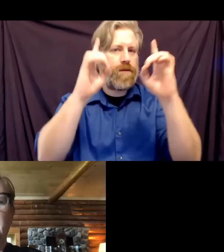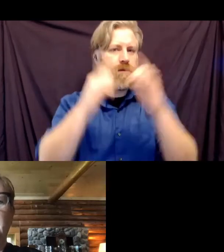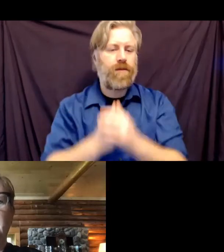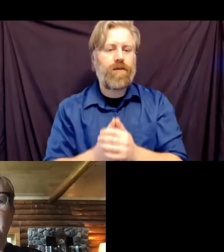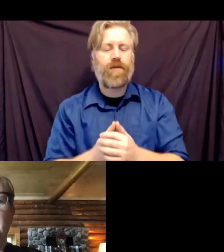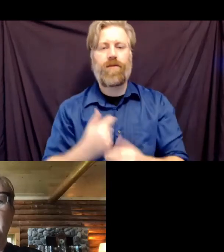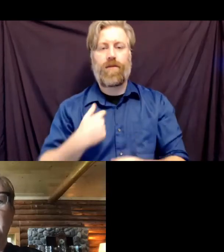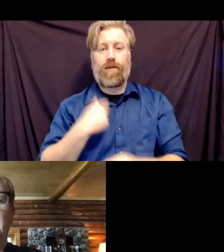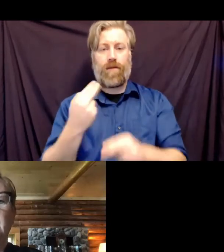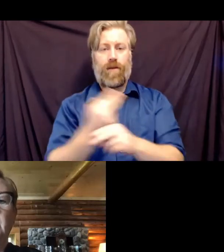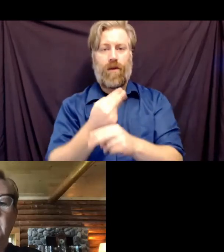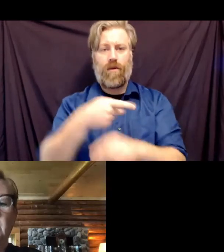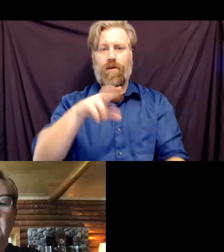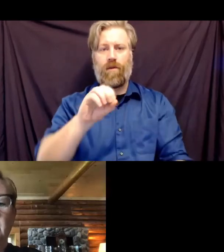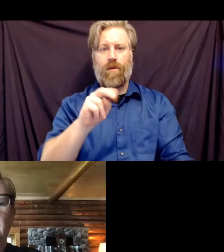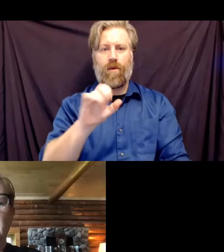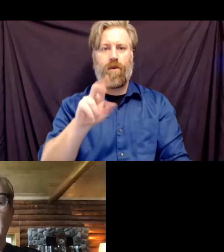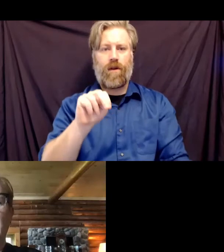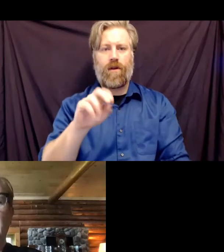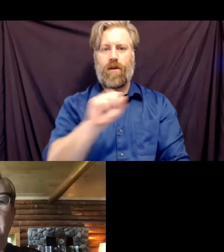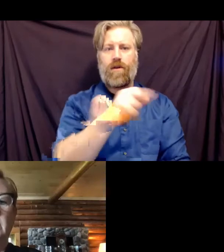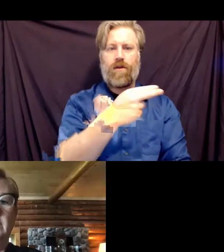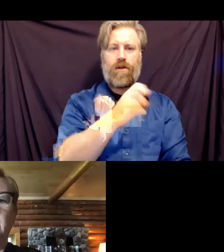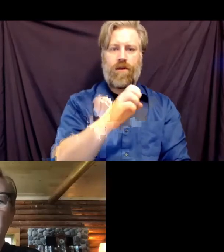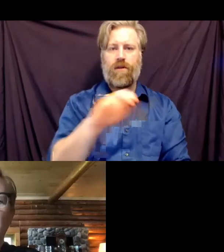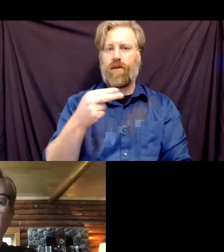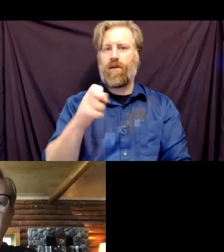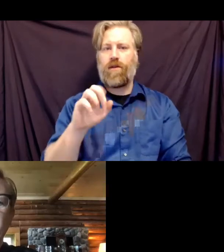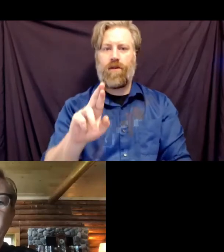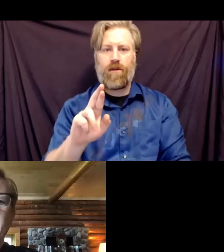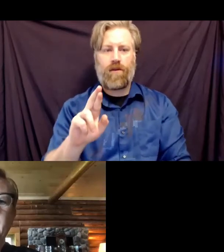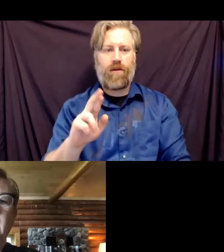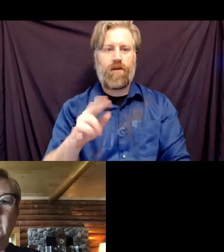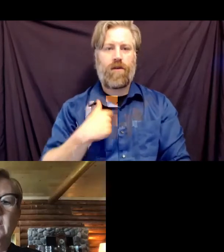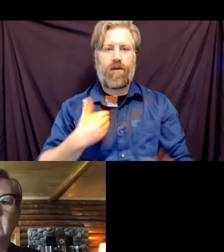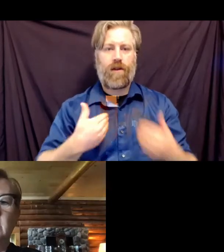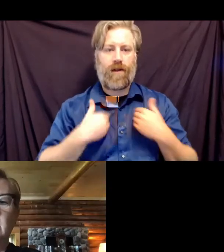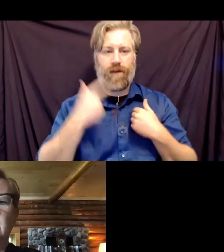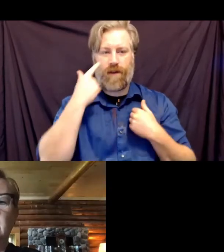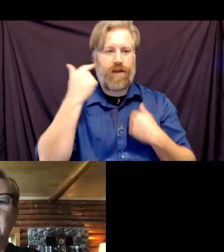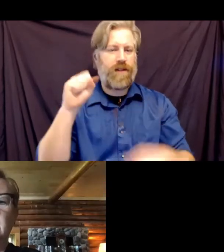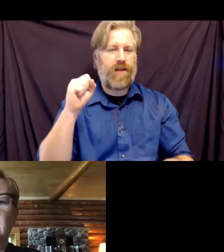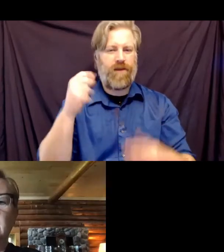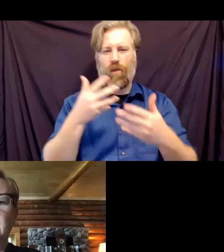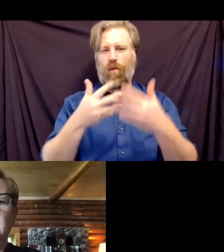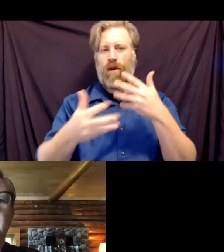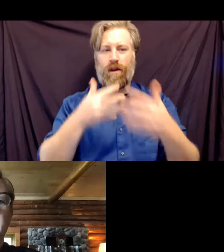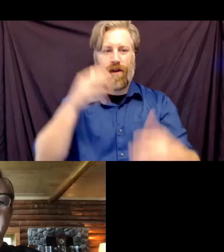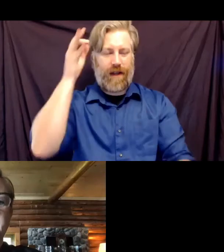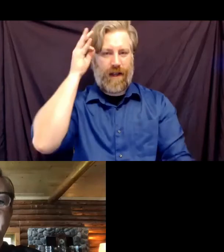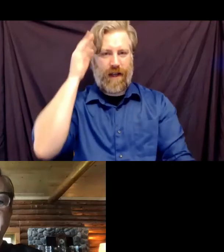I'll use the pronouns she and her. I have silver gray hair and a gray